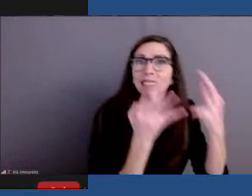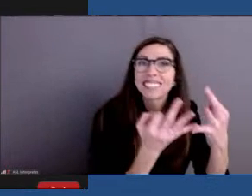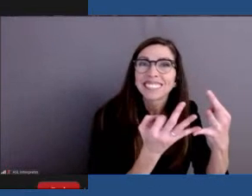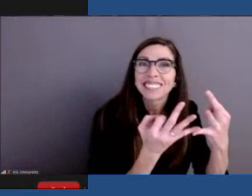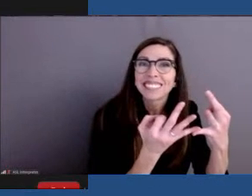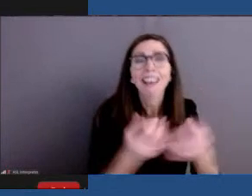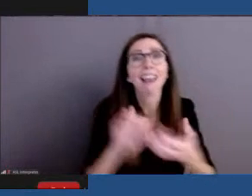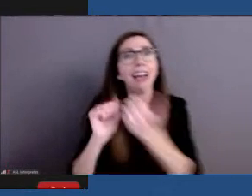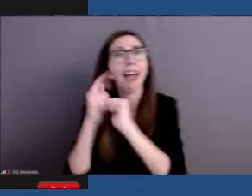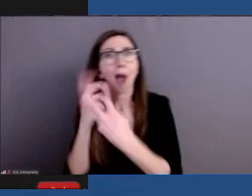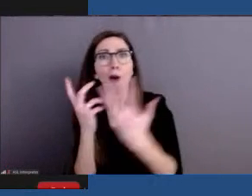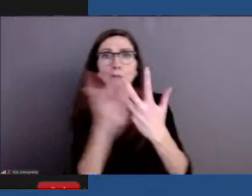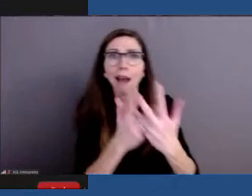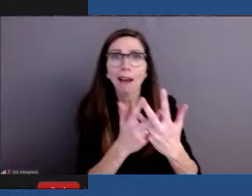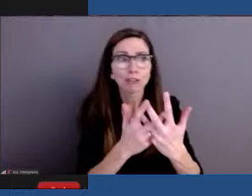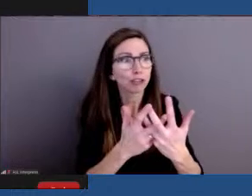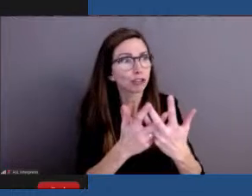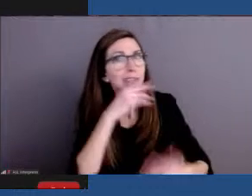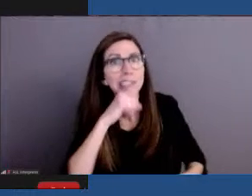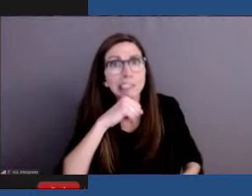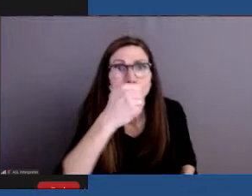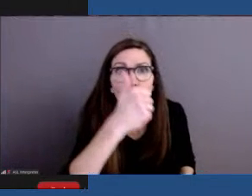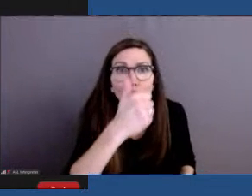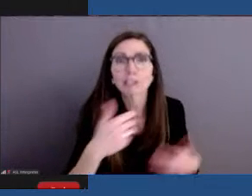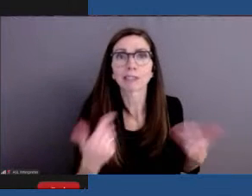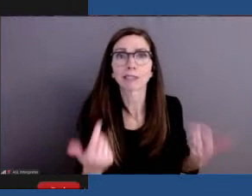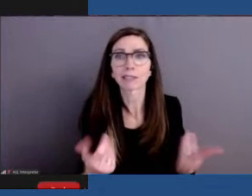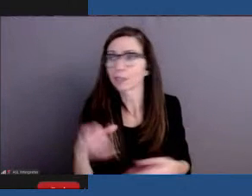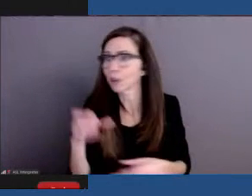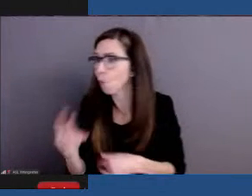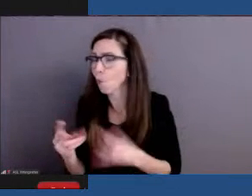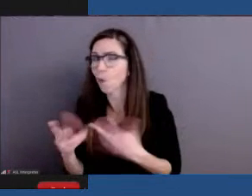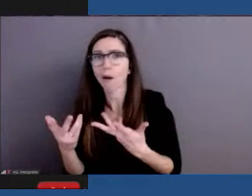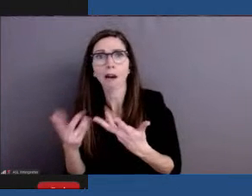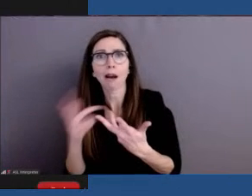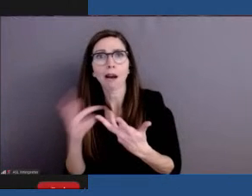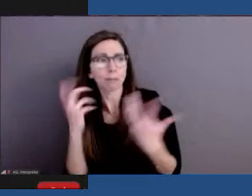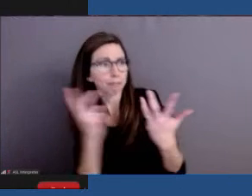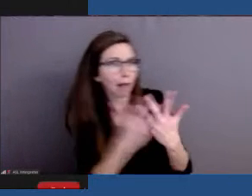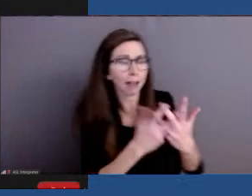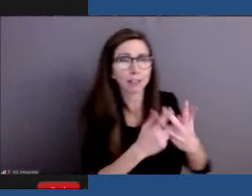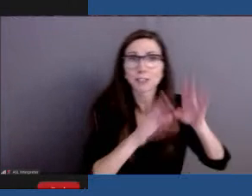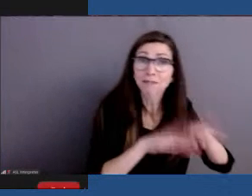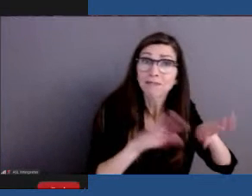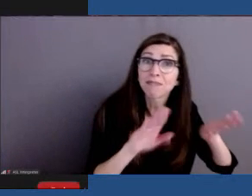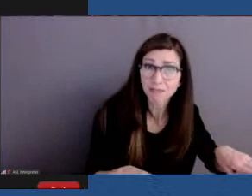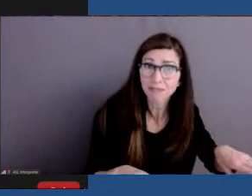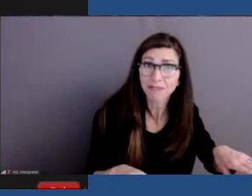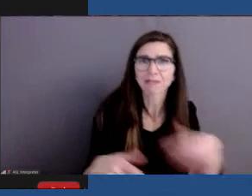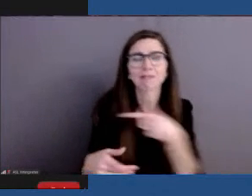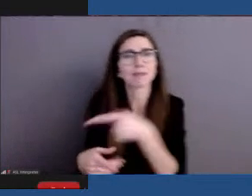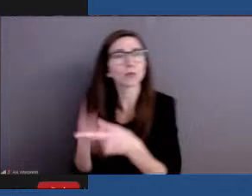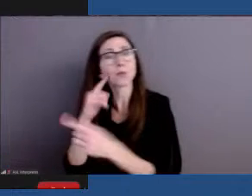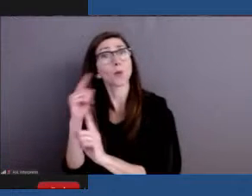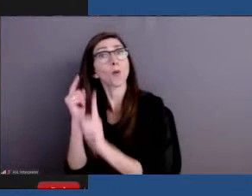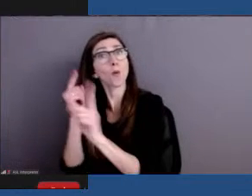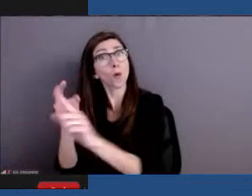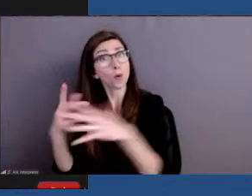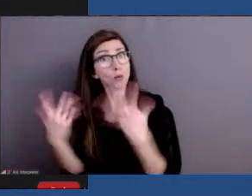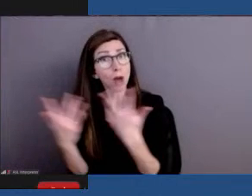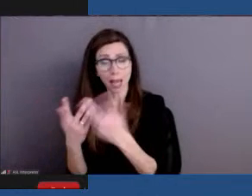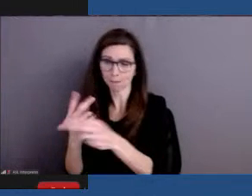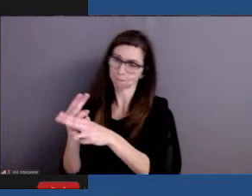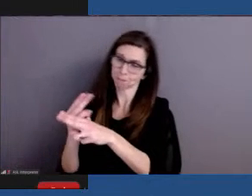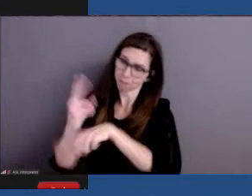at the same time, whether they're walking in a park or going into a building. So universal accessibility is really the goal that we